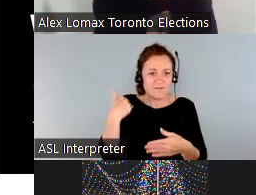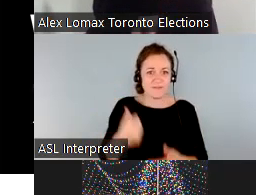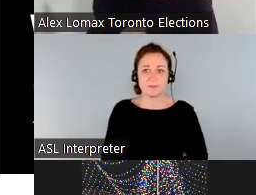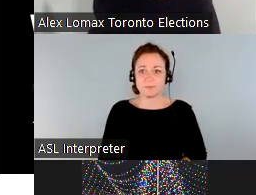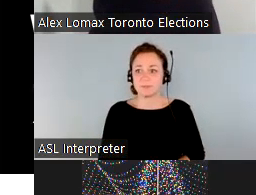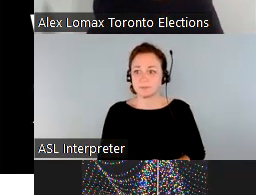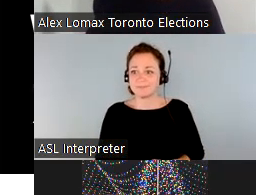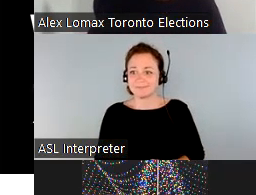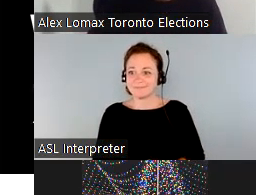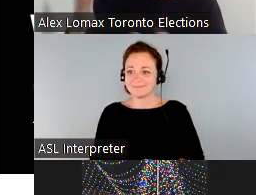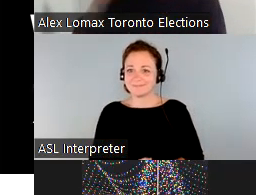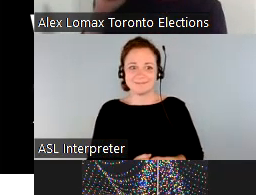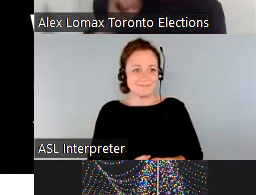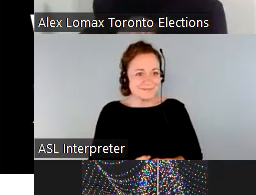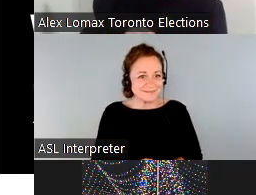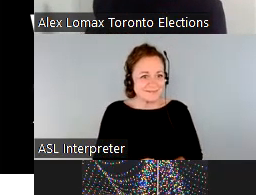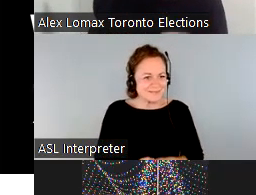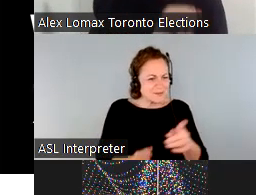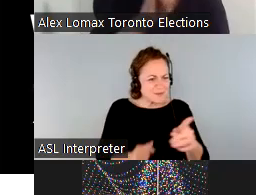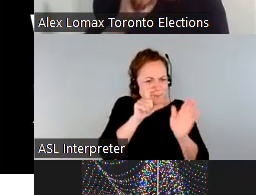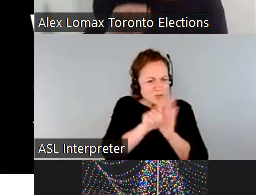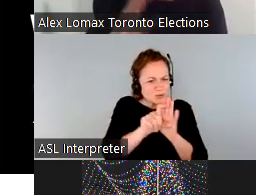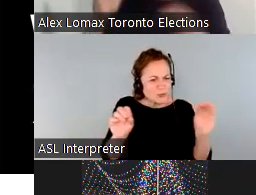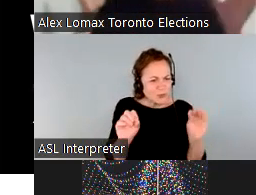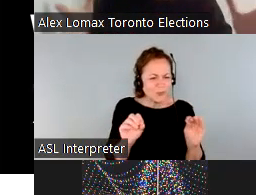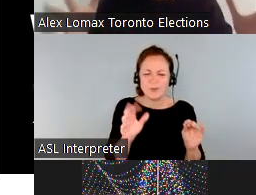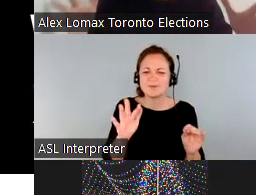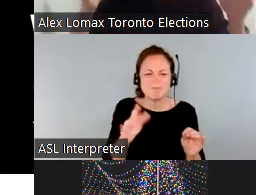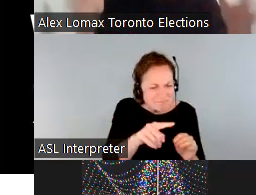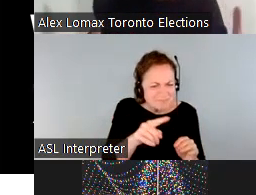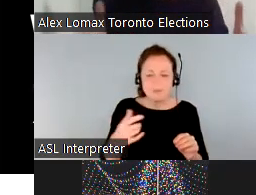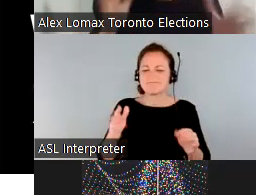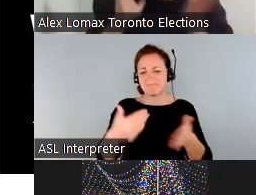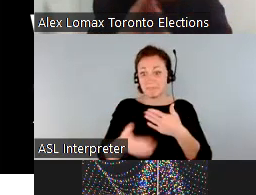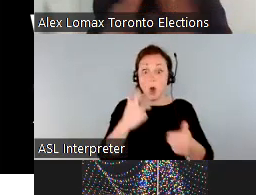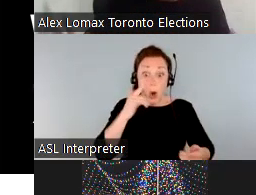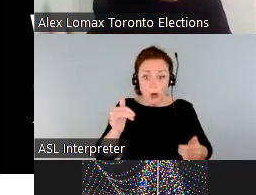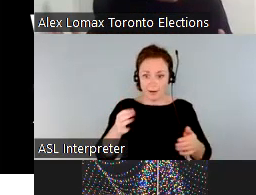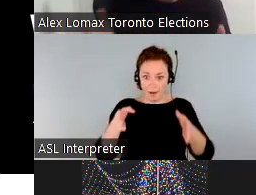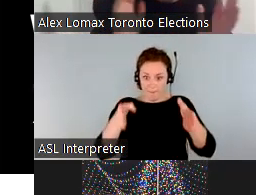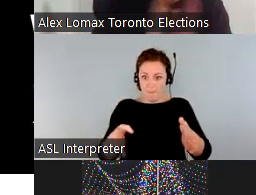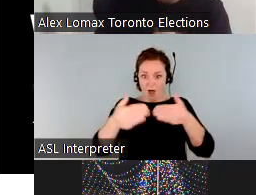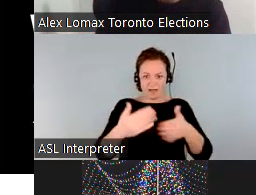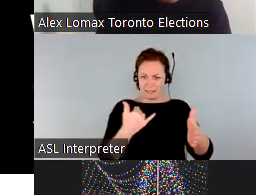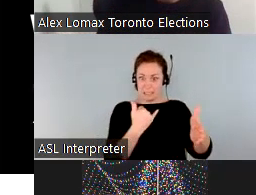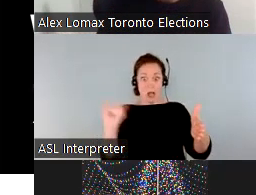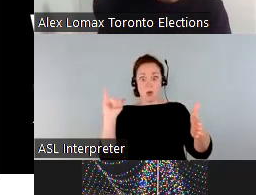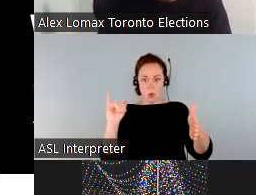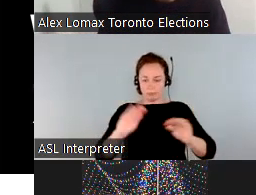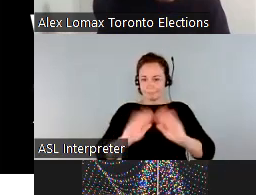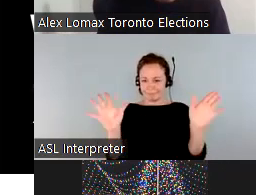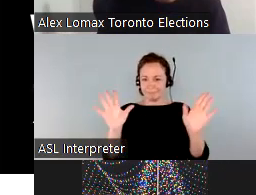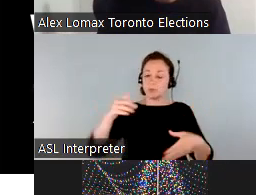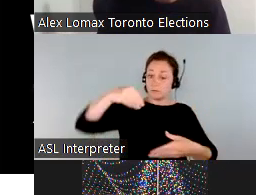picture. I have a picture of mine. There's yellow drop boxes, they're very clearly marked, or you can drop